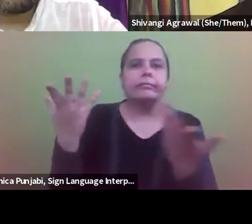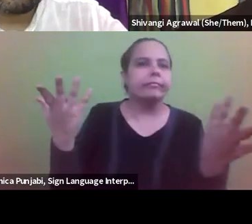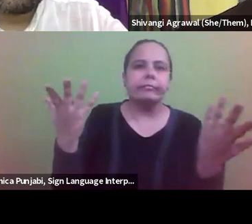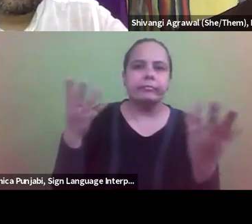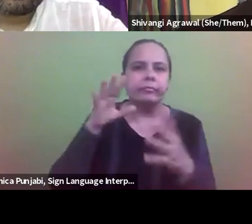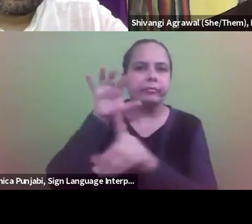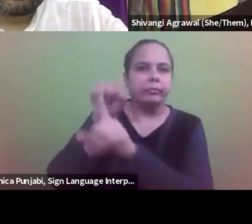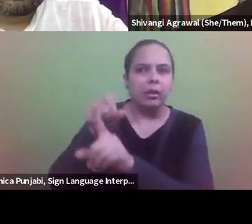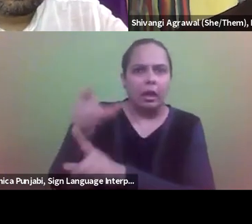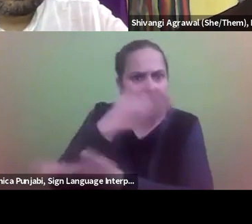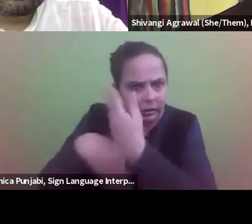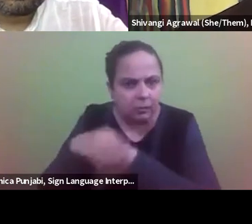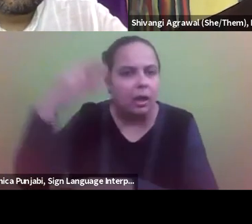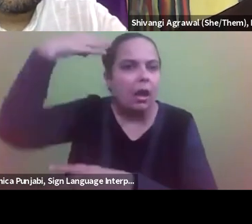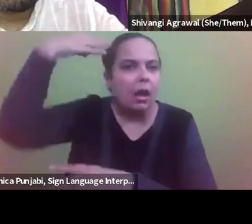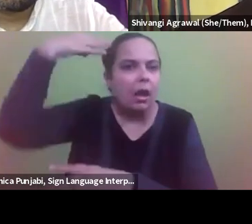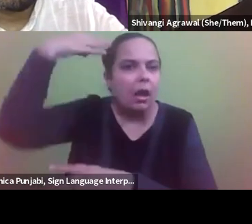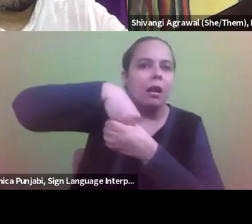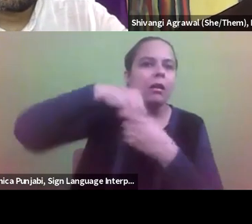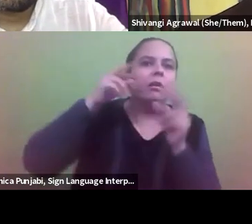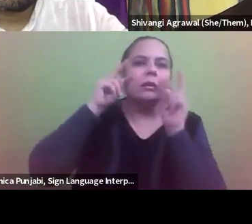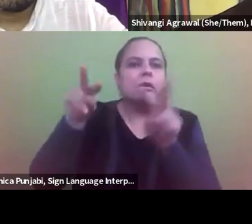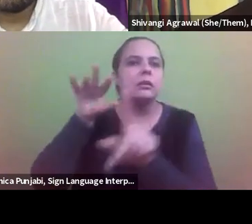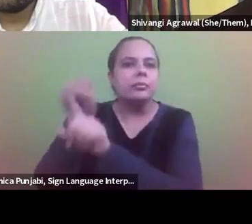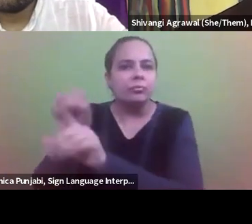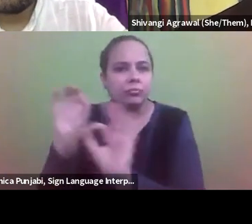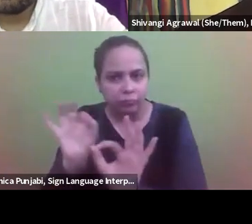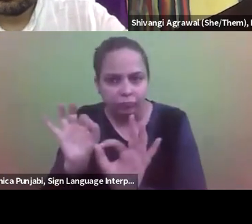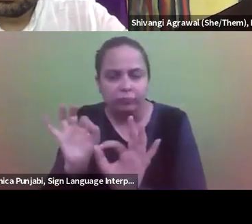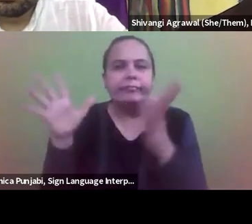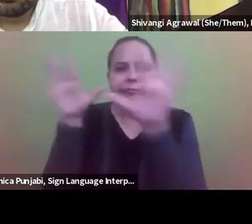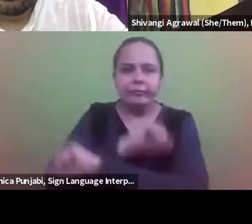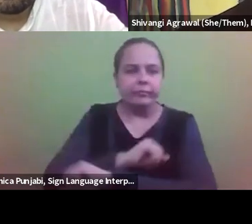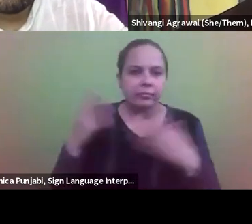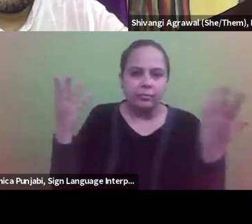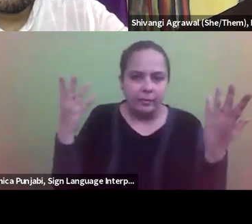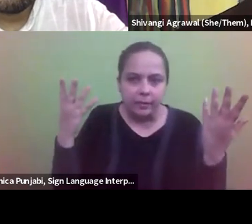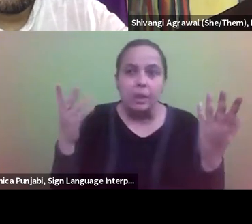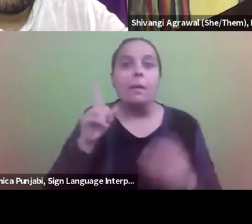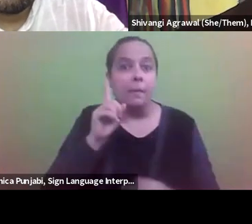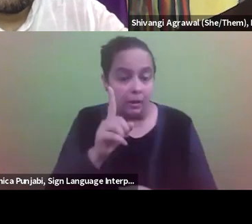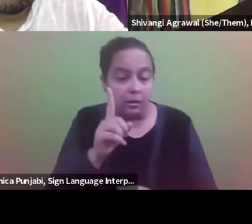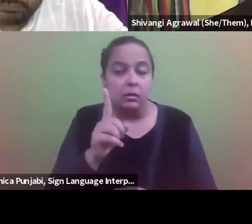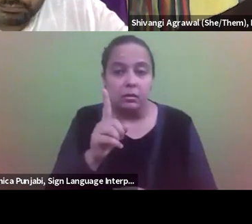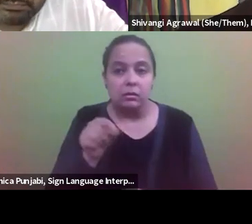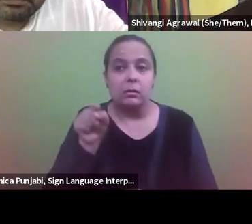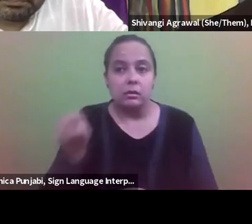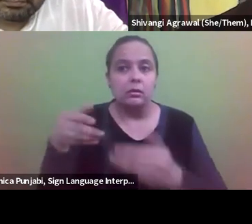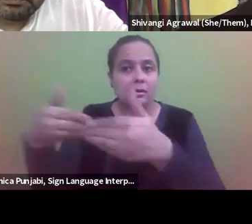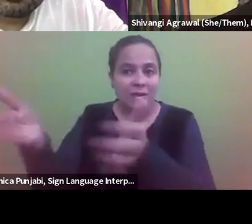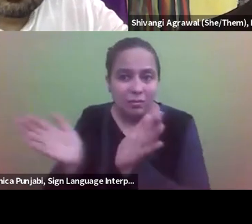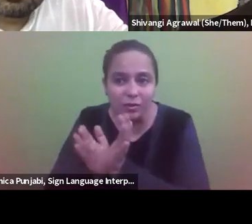that we are invisible. It shouldn't matter that these disabilities or these communities are